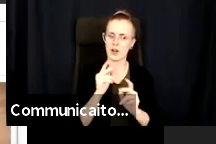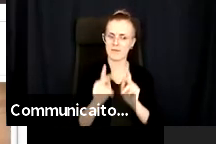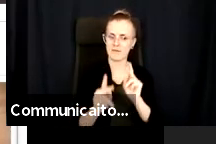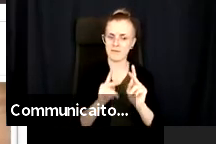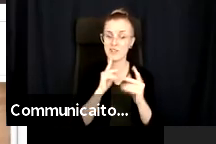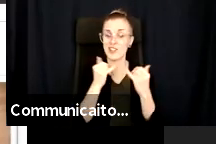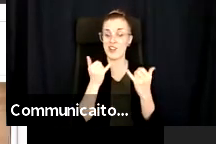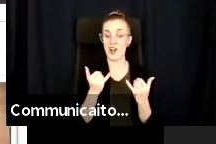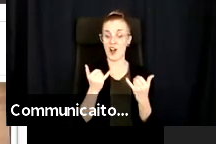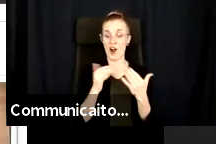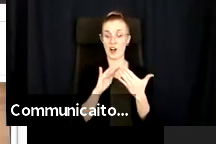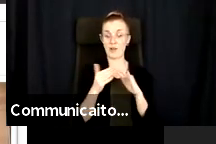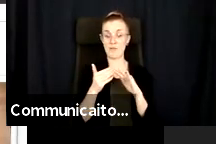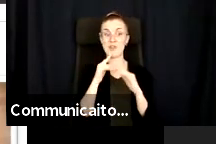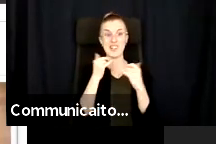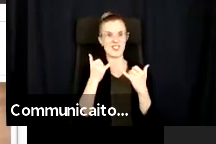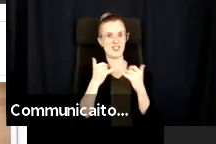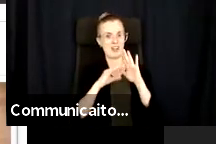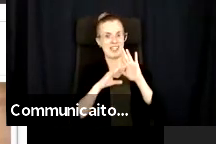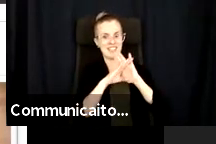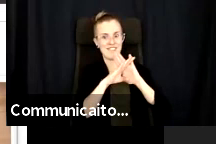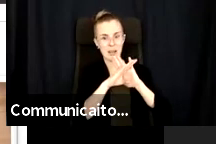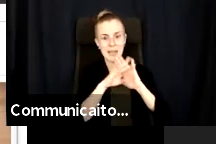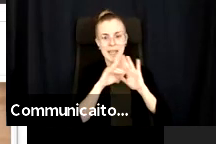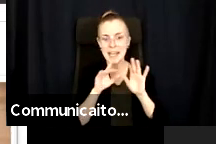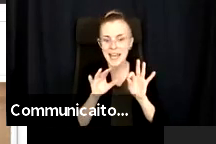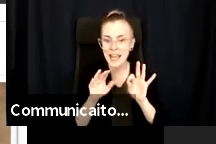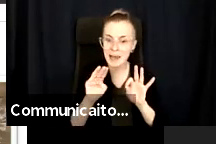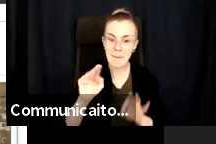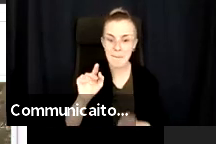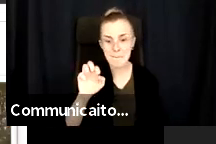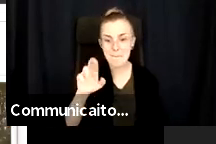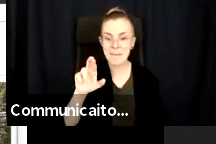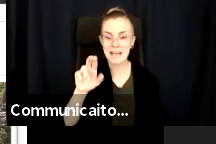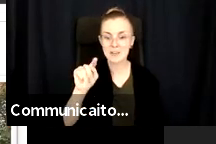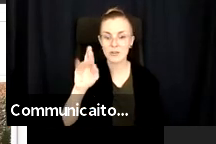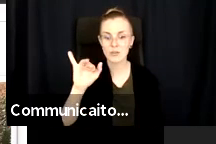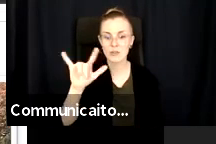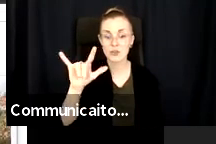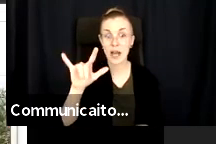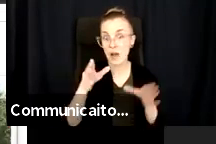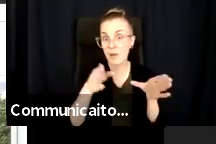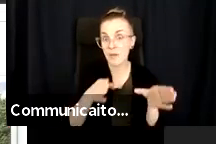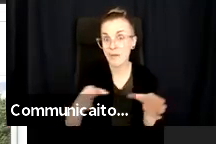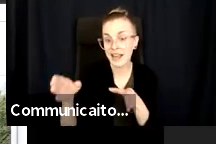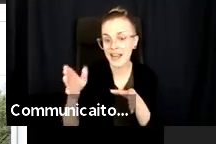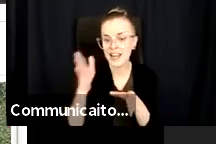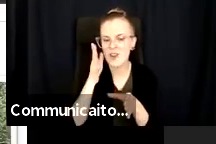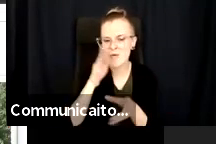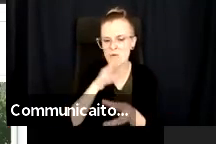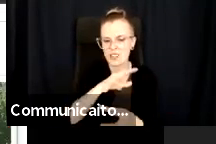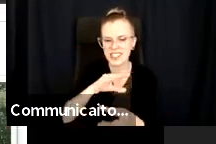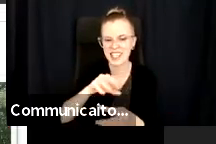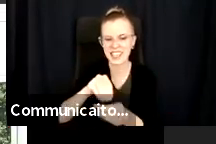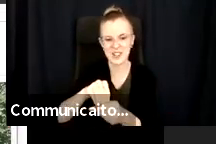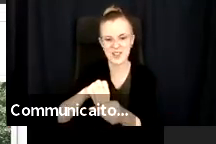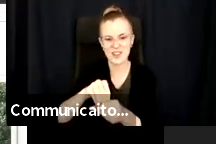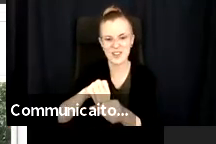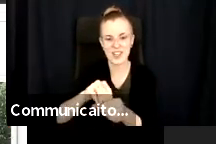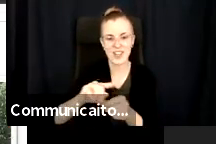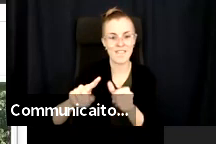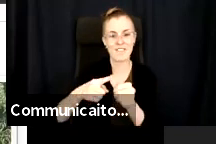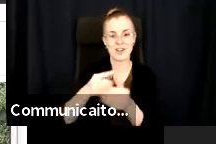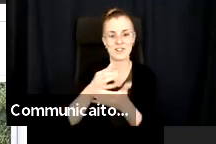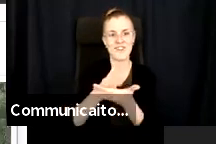developing a master trail plan, which will include the first phase of our Katy Trail, which is